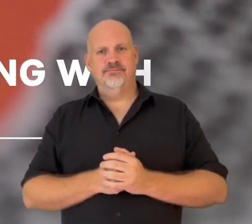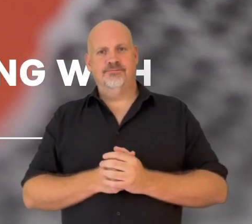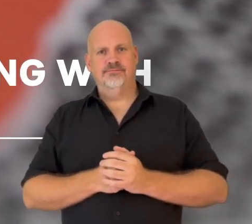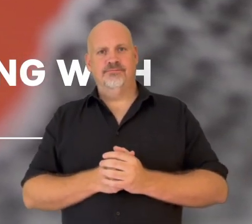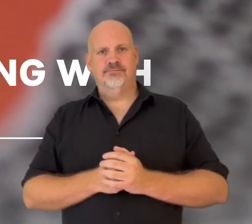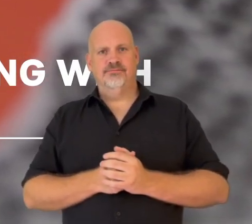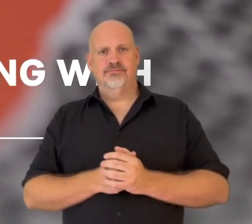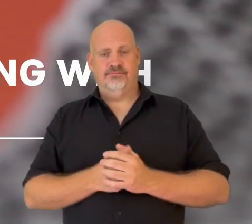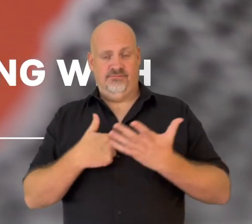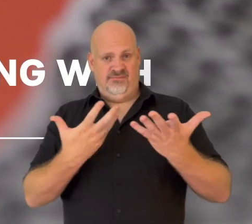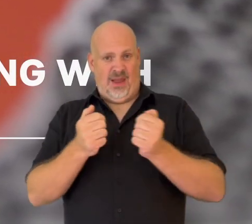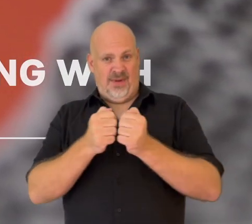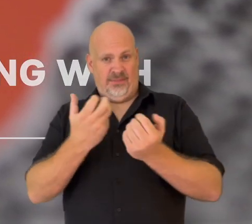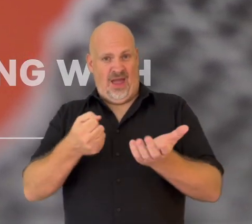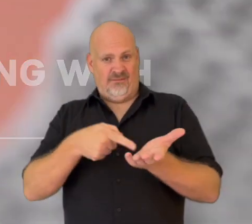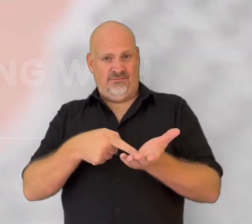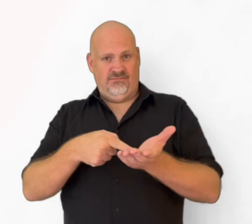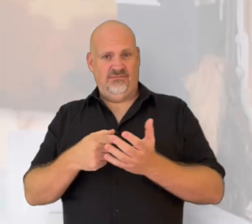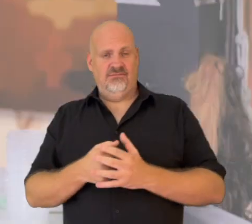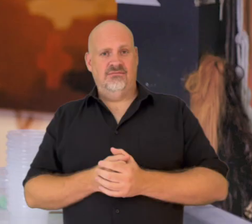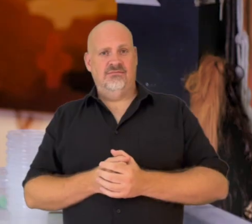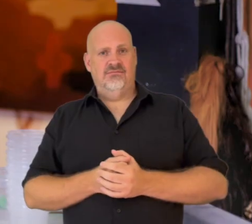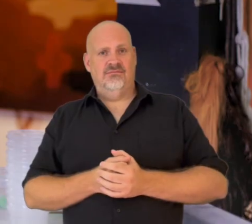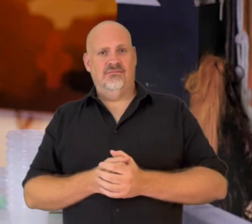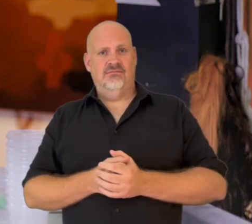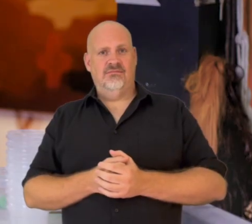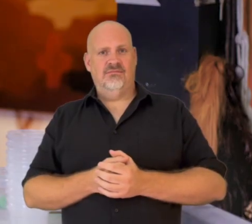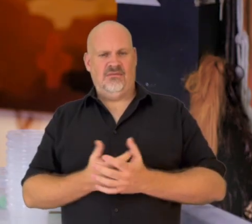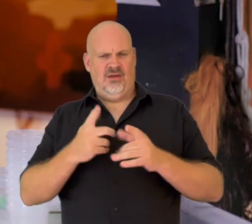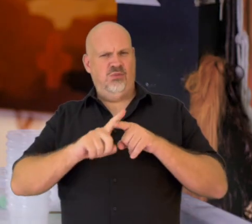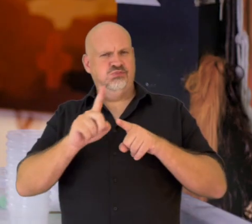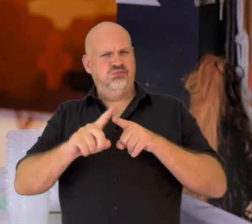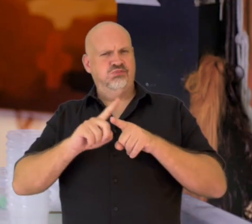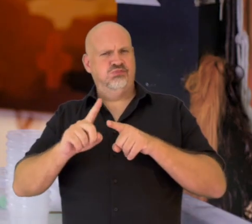So I've got these pieces of paper. There's various different